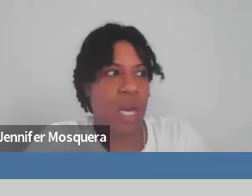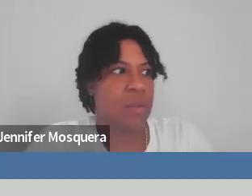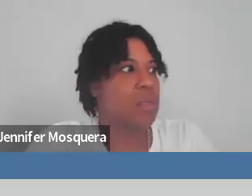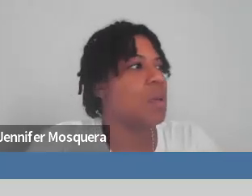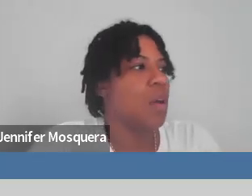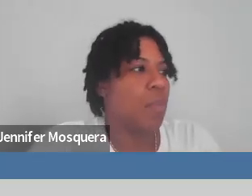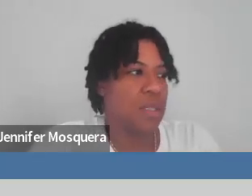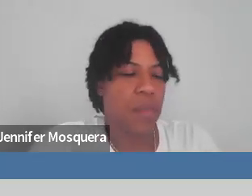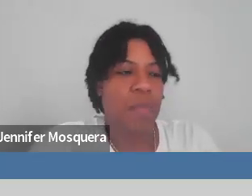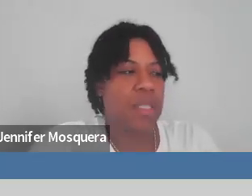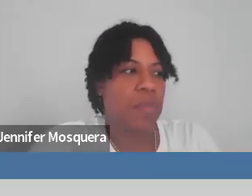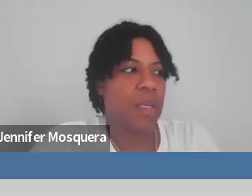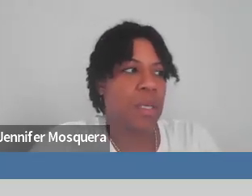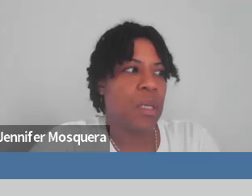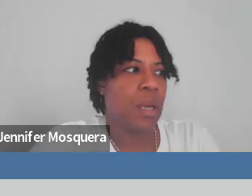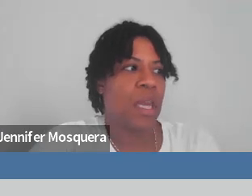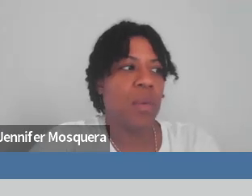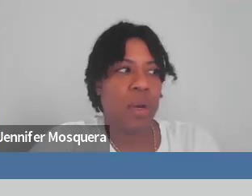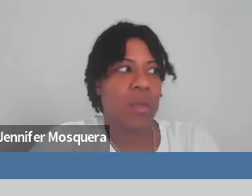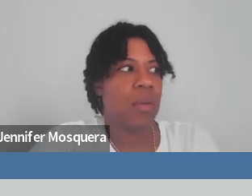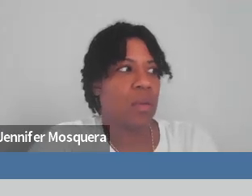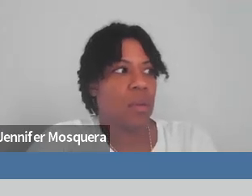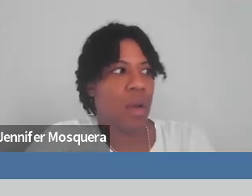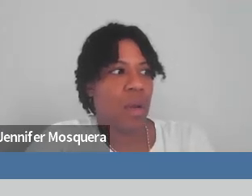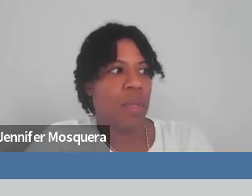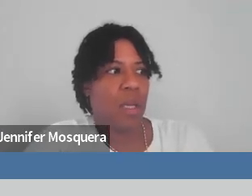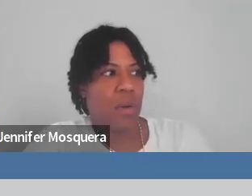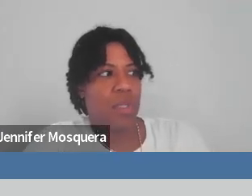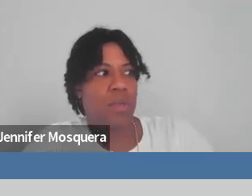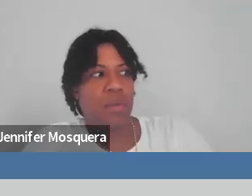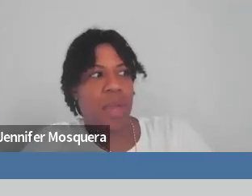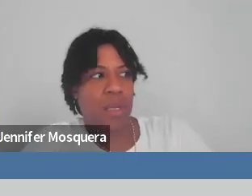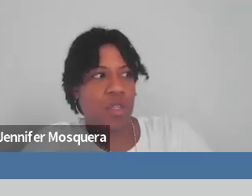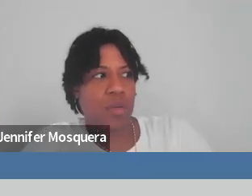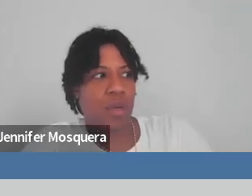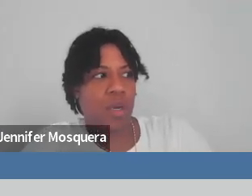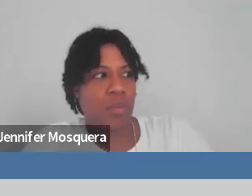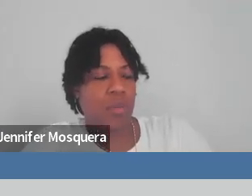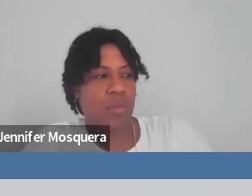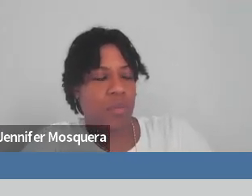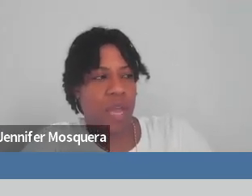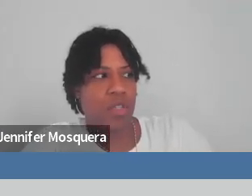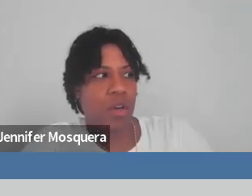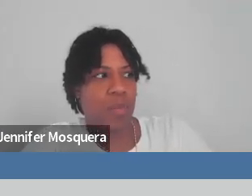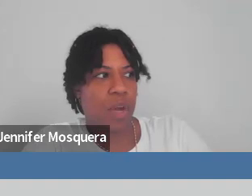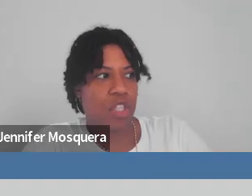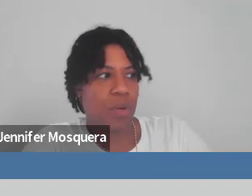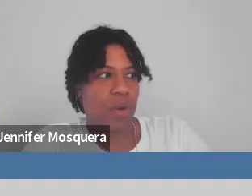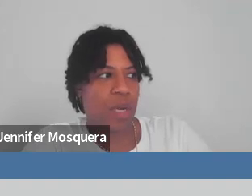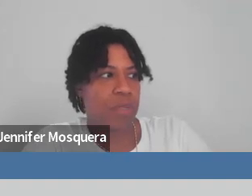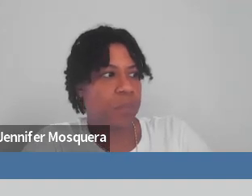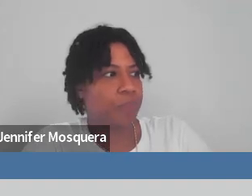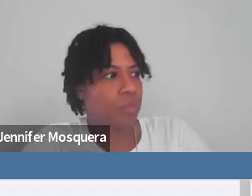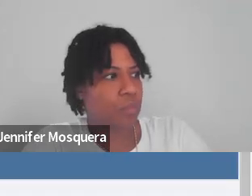see all the tiles. But typically, anyone can go into the manage of the